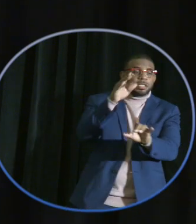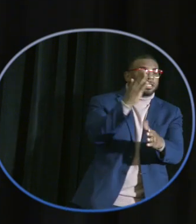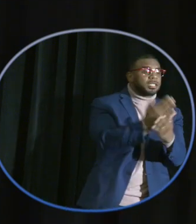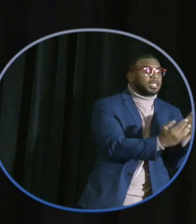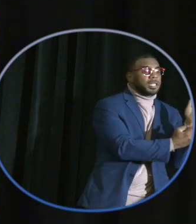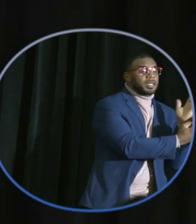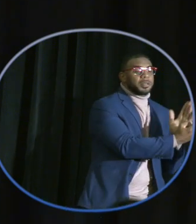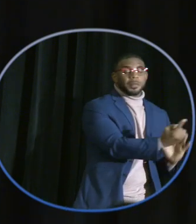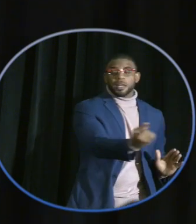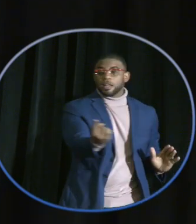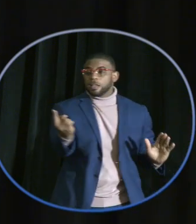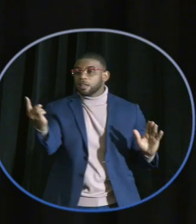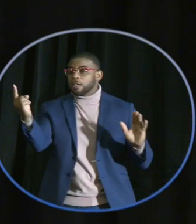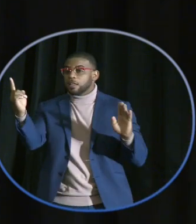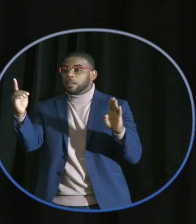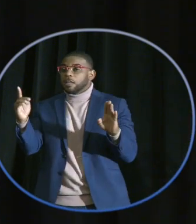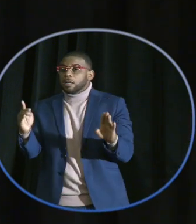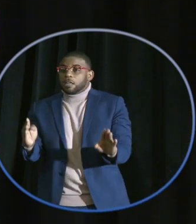somebody